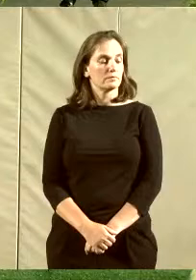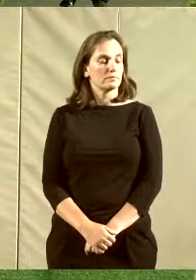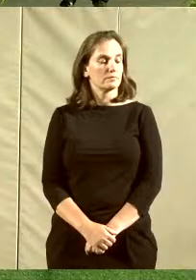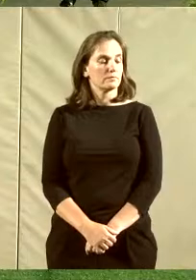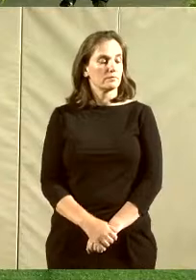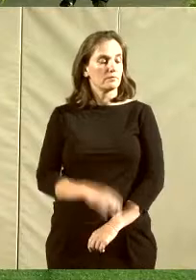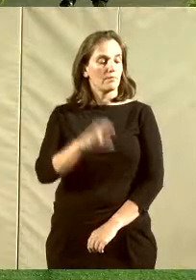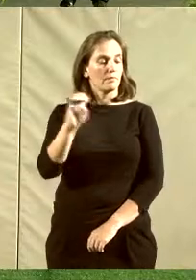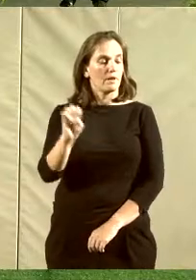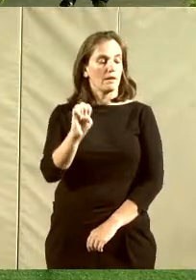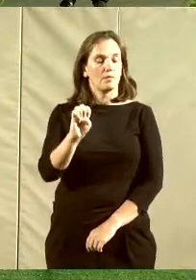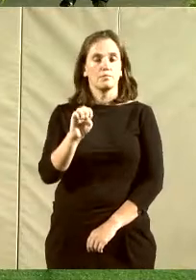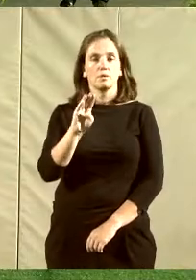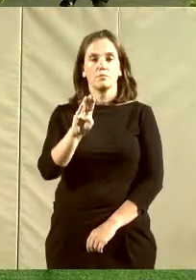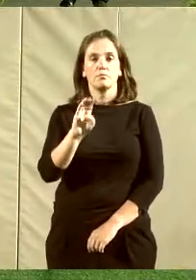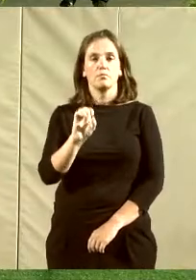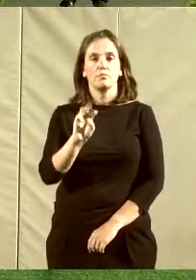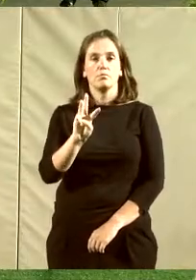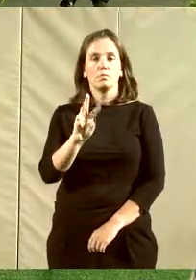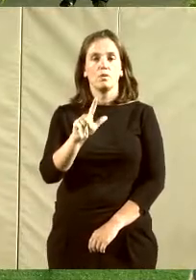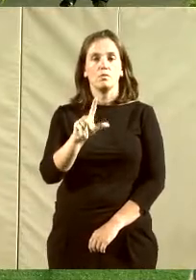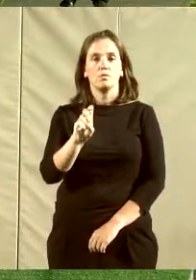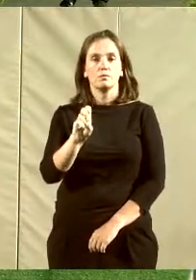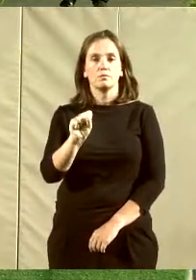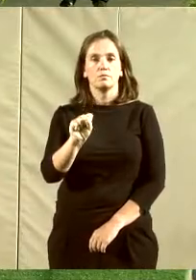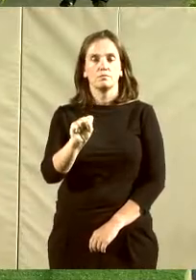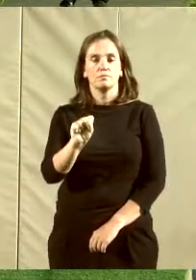Emma Paige Bowles.